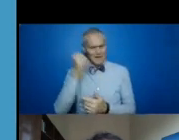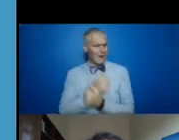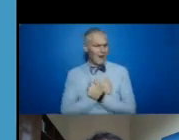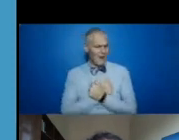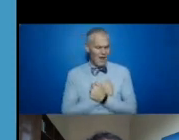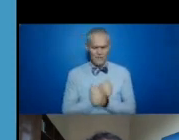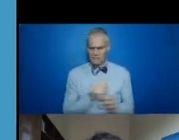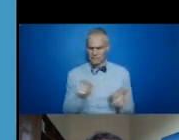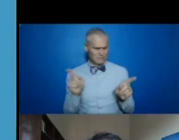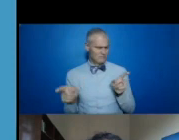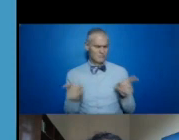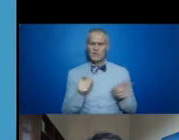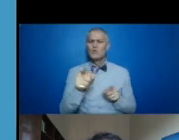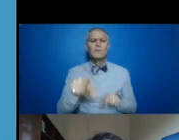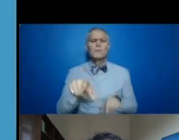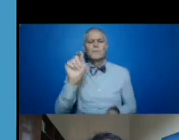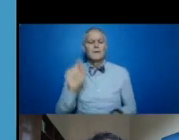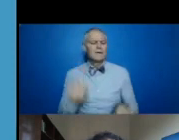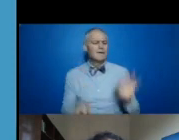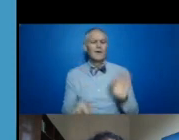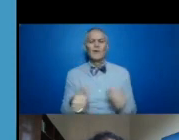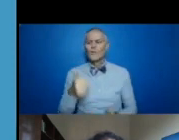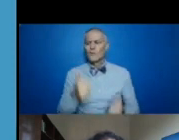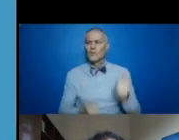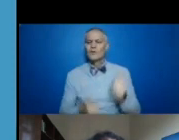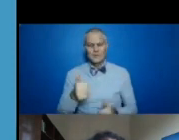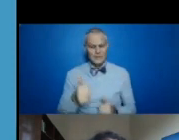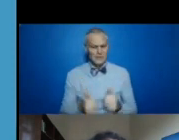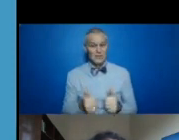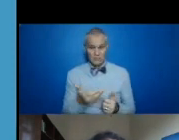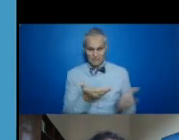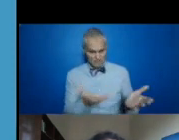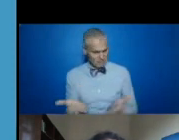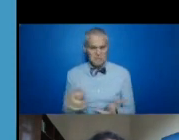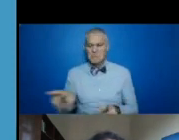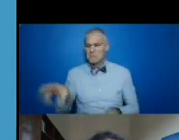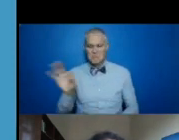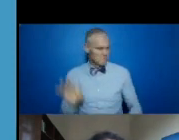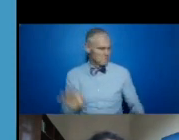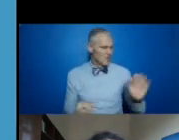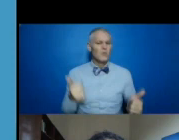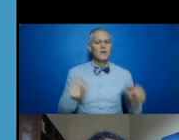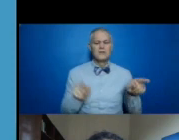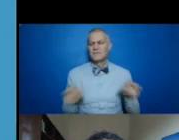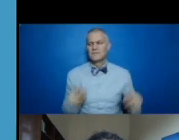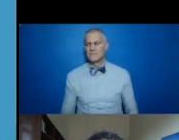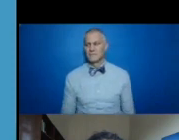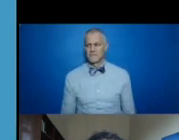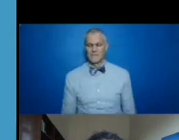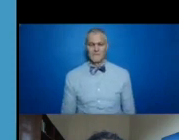Which would you choose? If you were invited to choose, which would you choose?